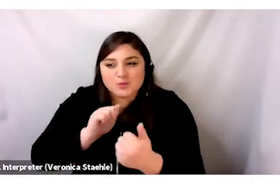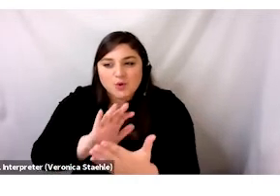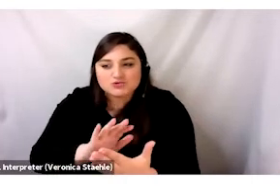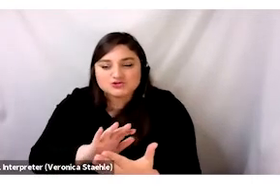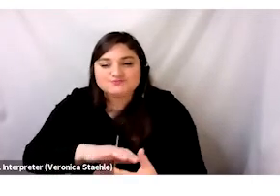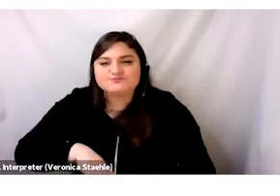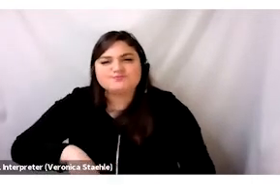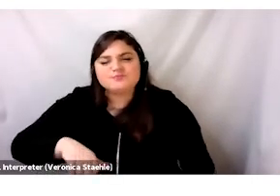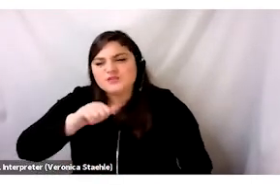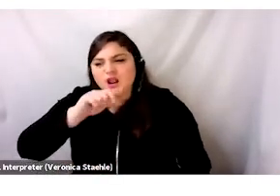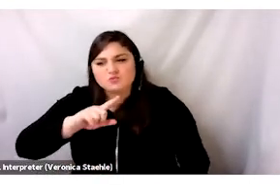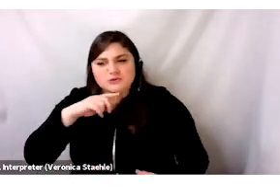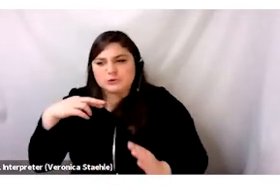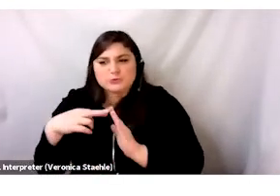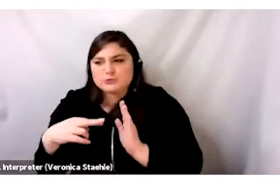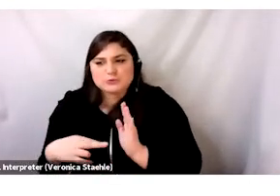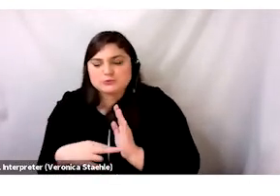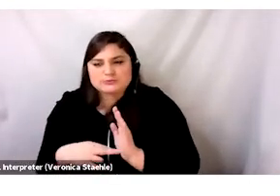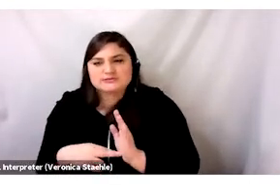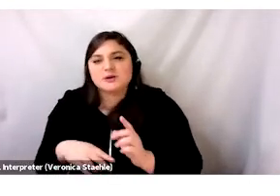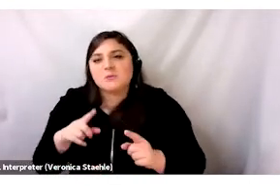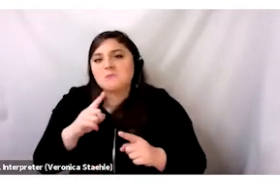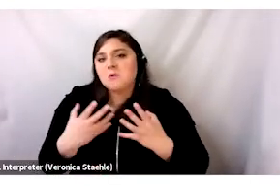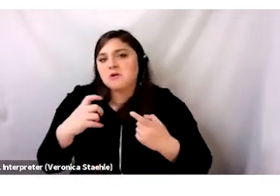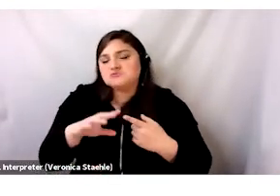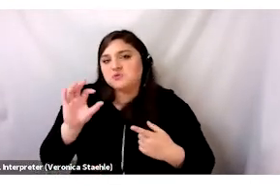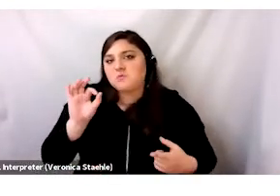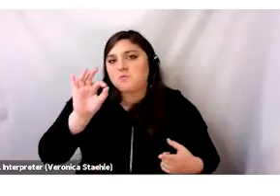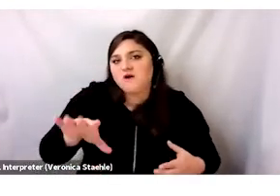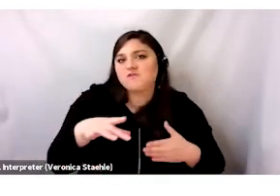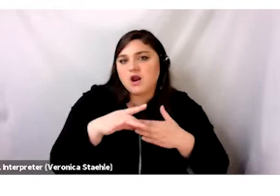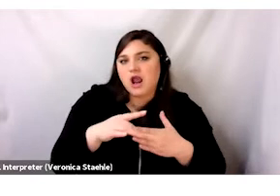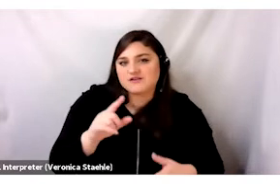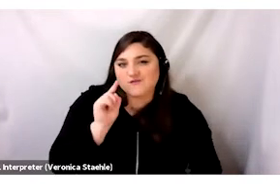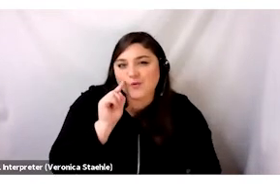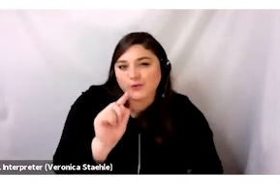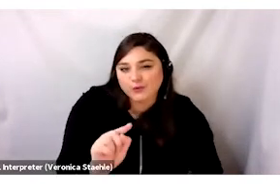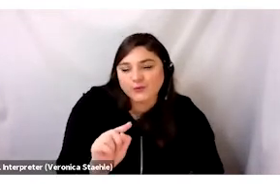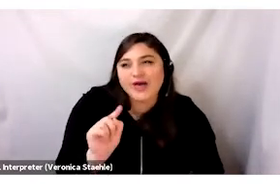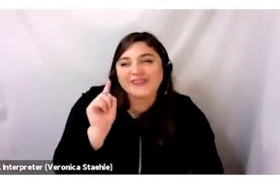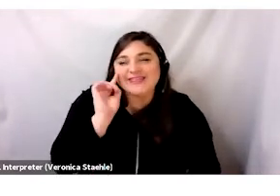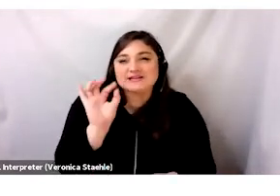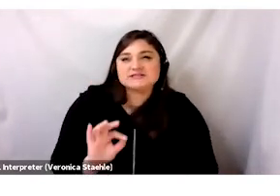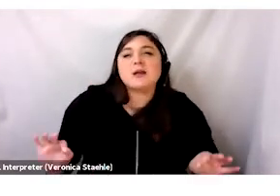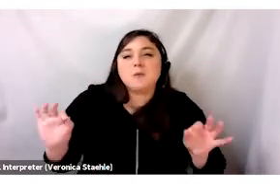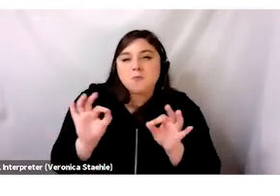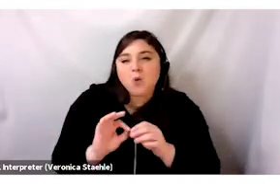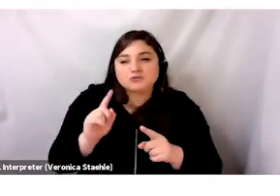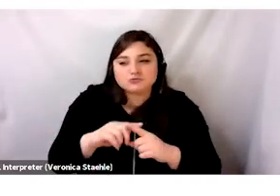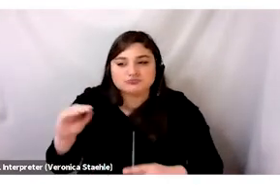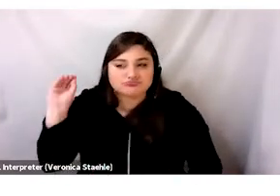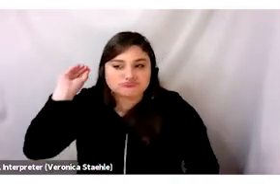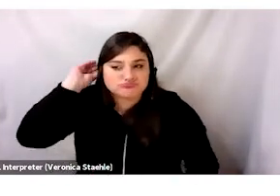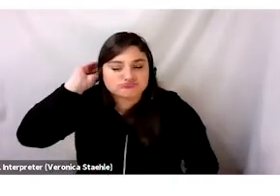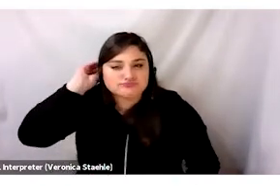rules, but one piece of guidance that I feel is so important is something I learned from